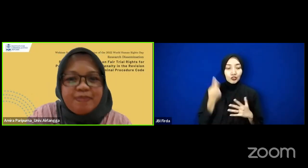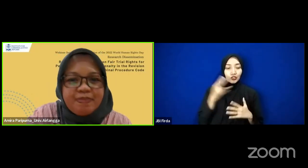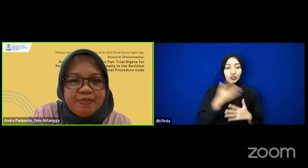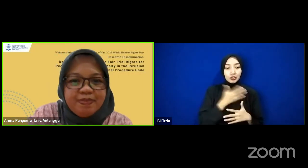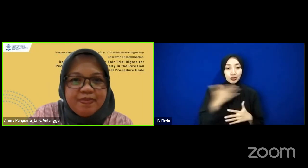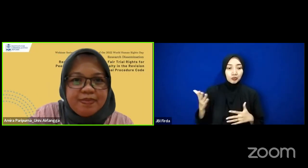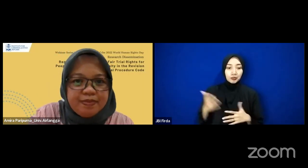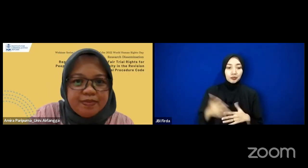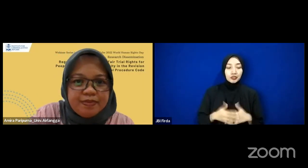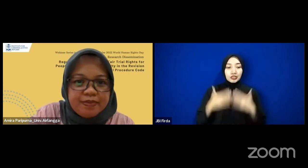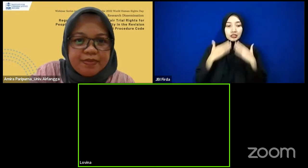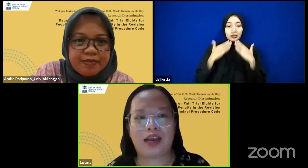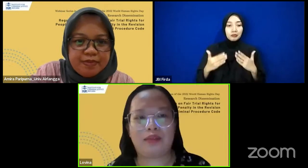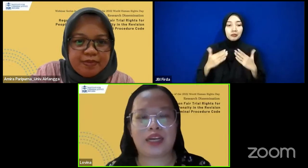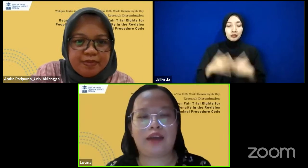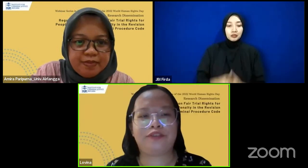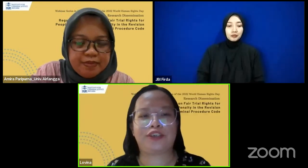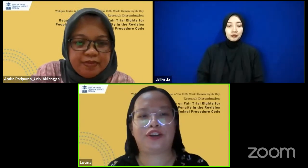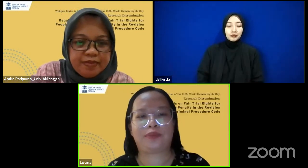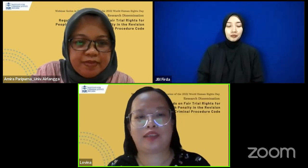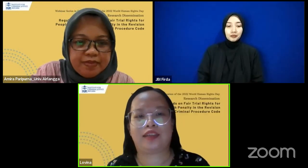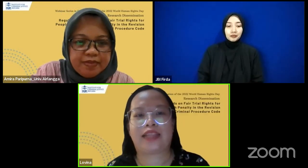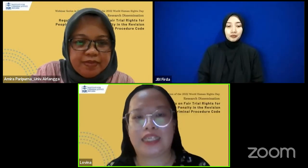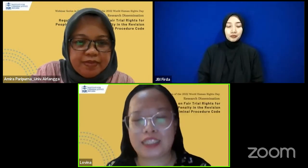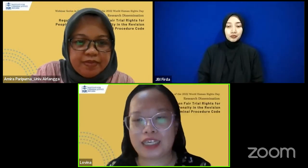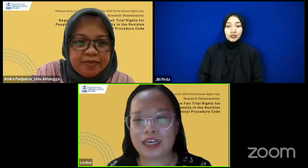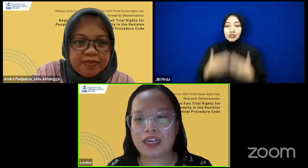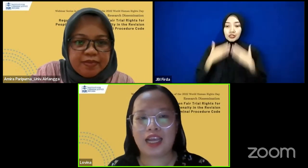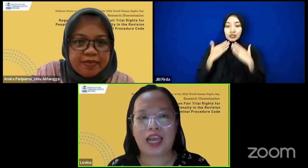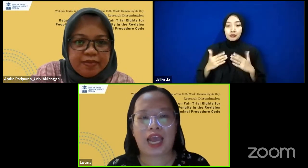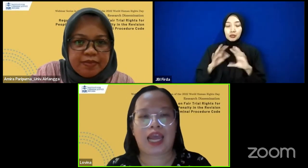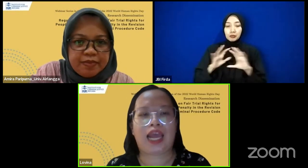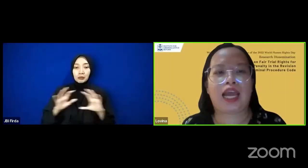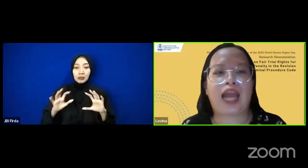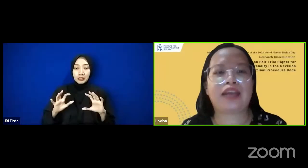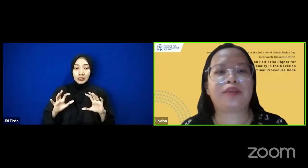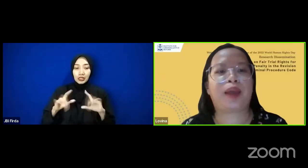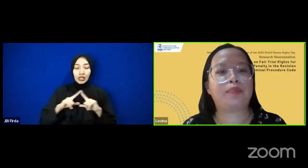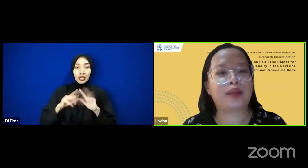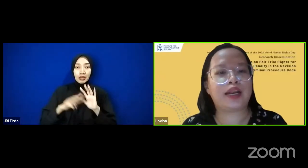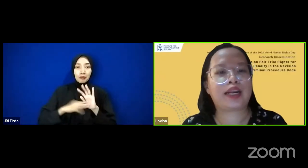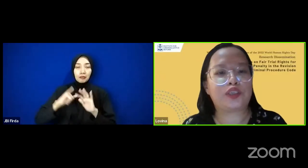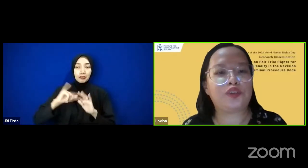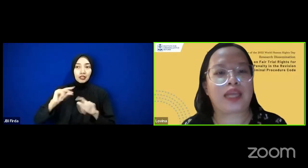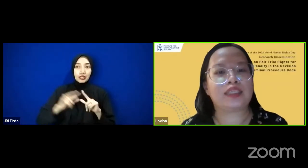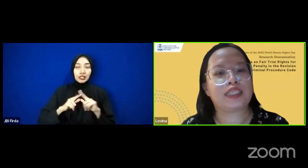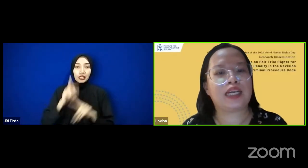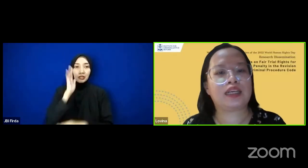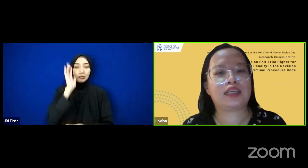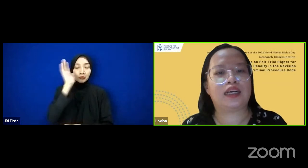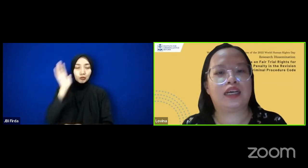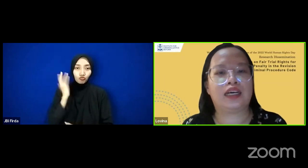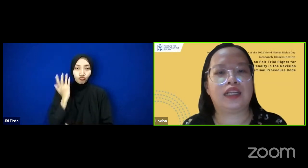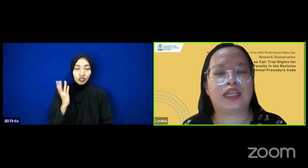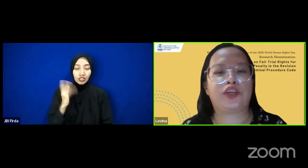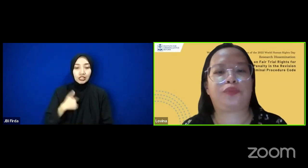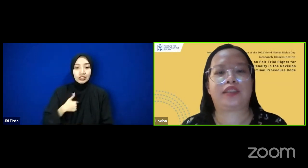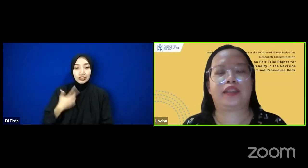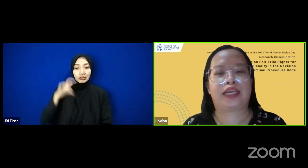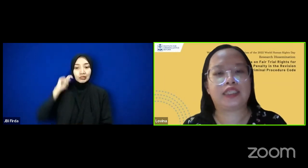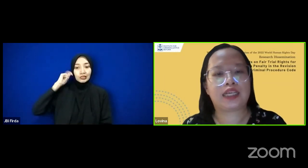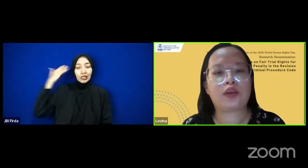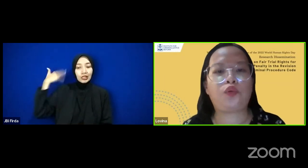Okay, thank you so much, Mbak Amira, for your presentation. And I remember you mentioned in